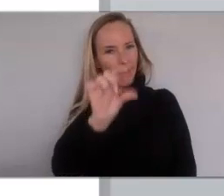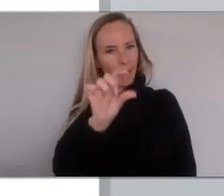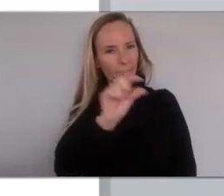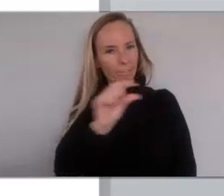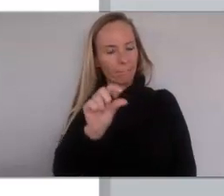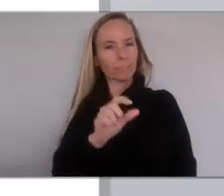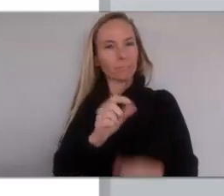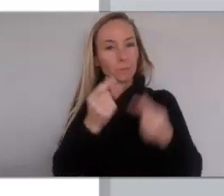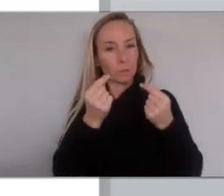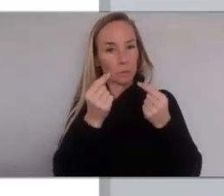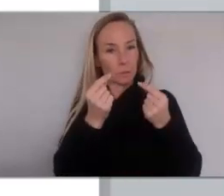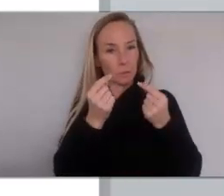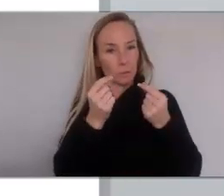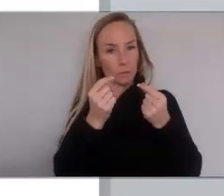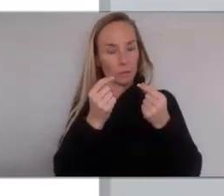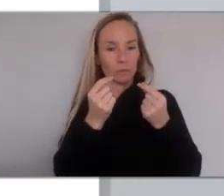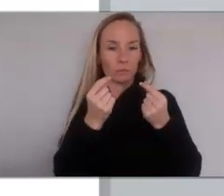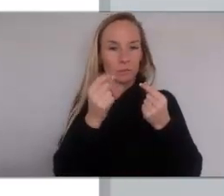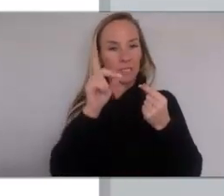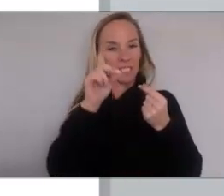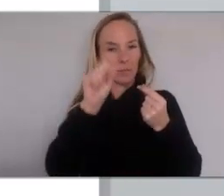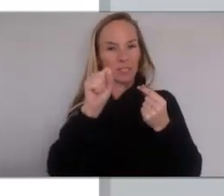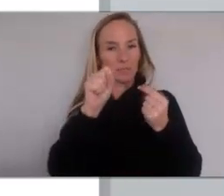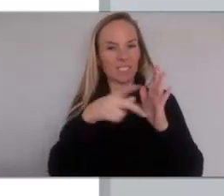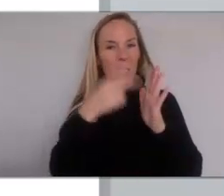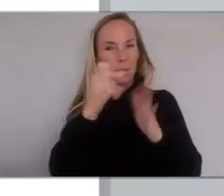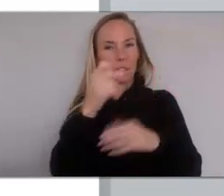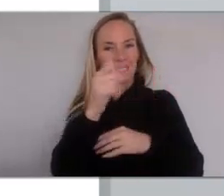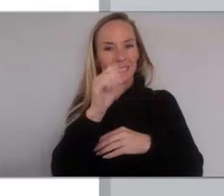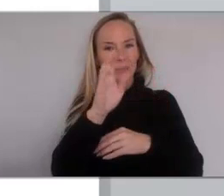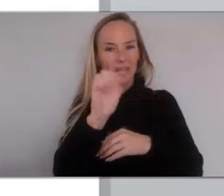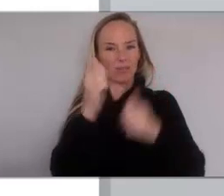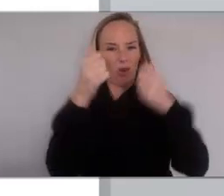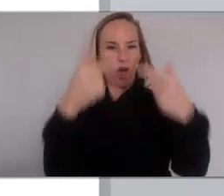One thing to do is to double space it all. So let's just select it all again.